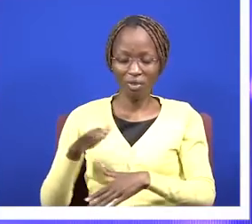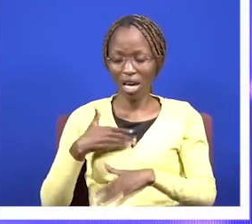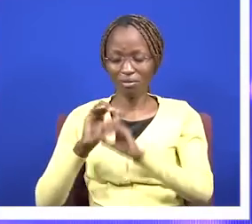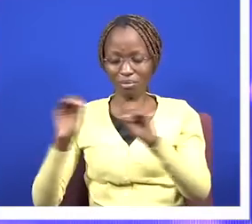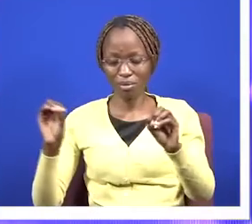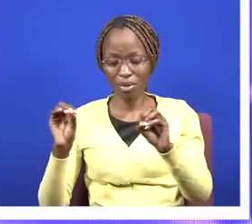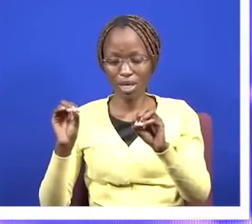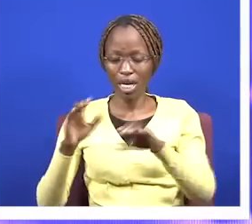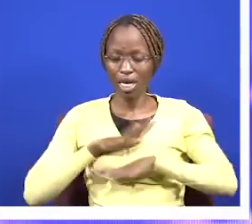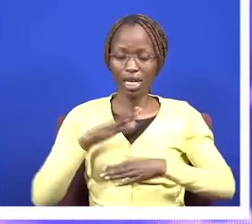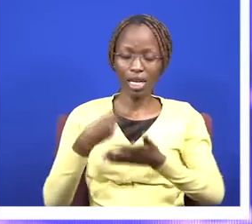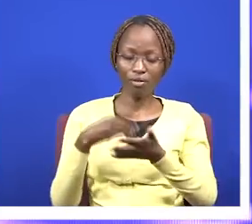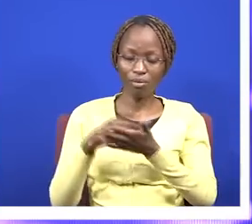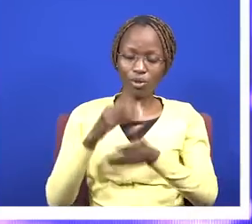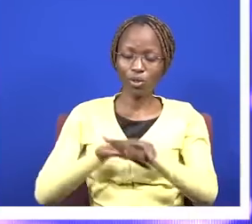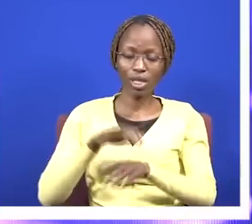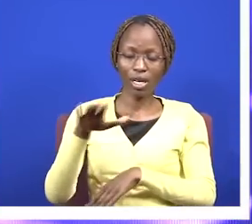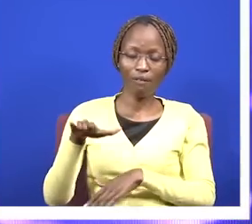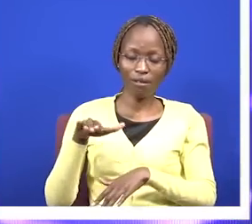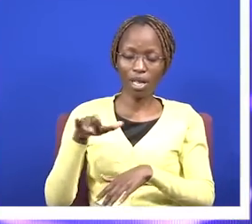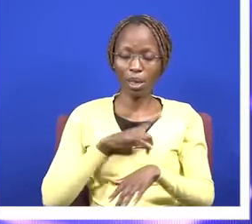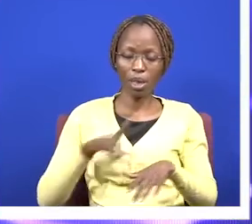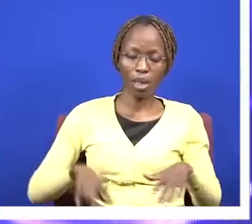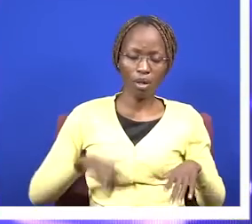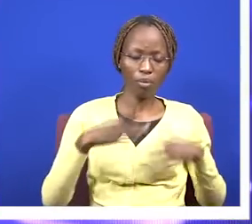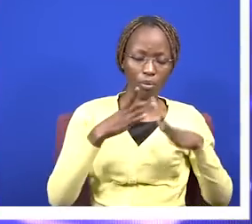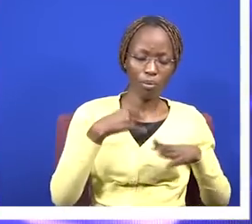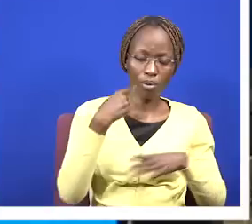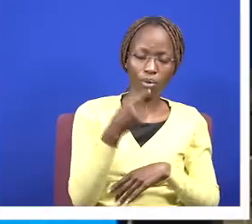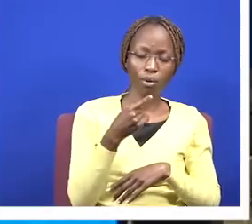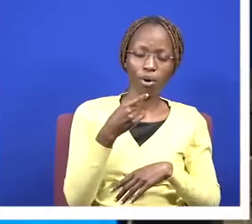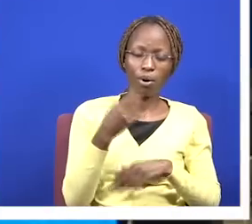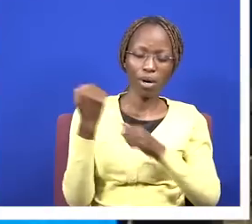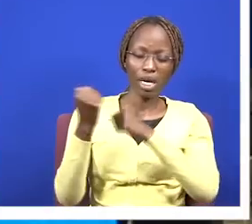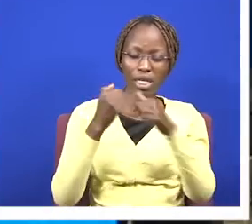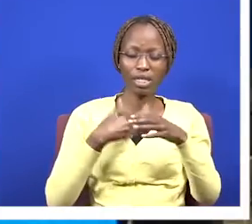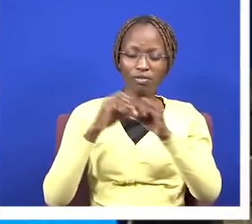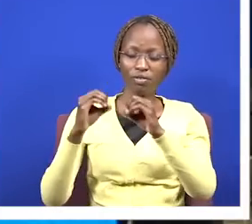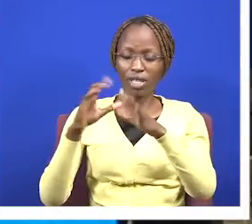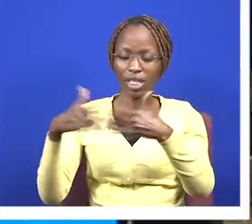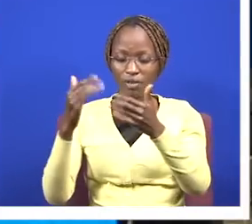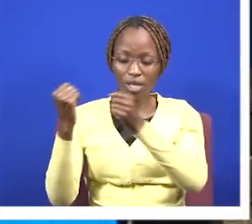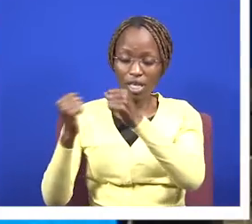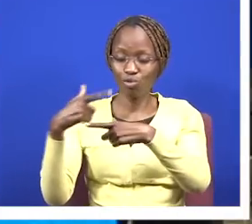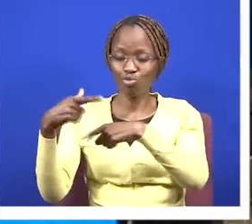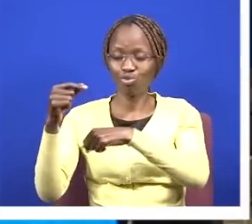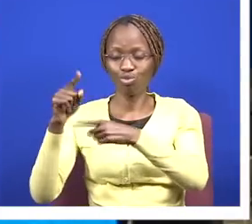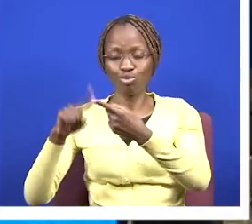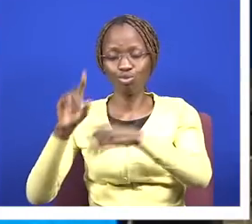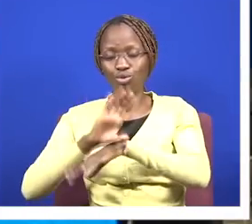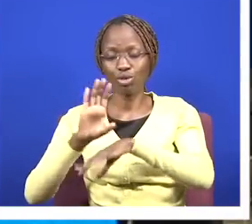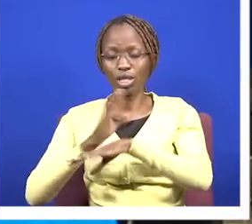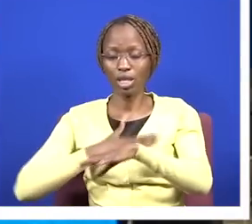who don't have transportation enough money to get transportation. Give those people who don't have energy to have